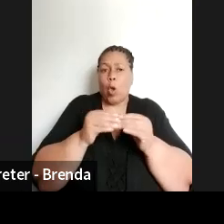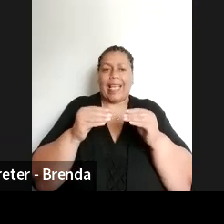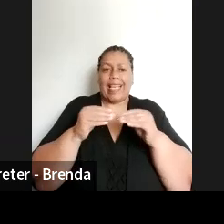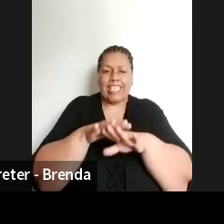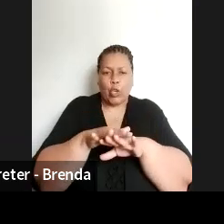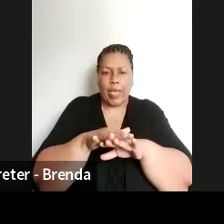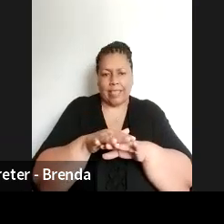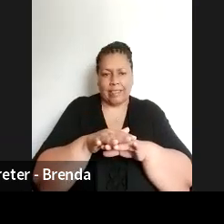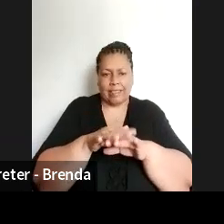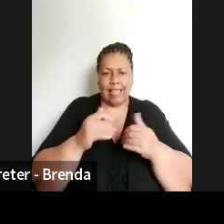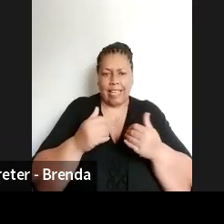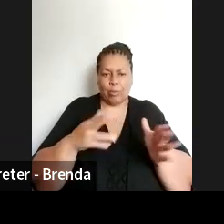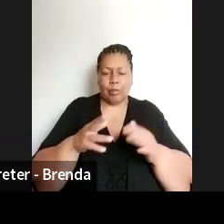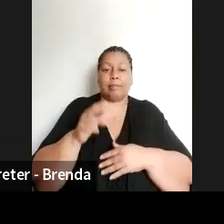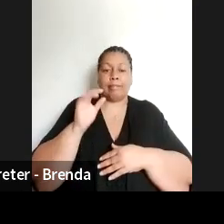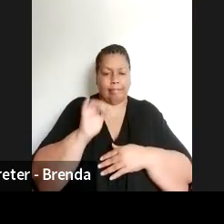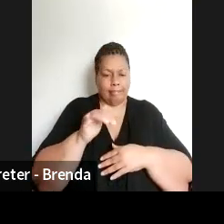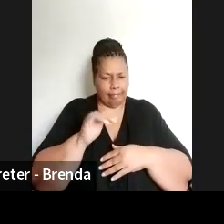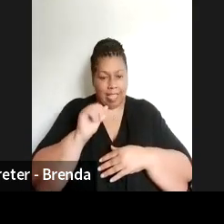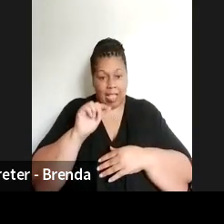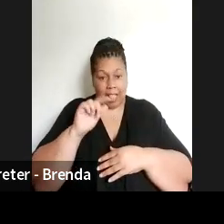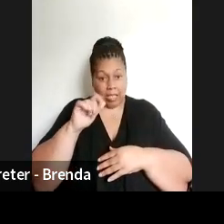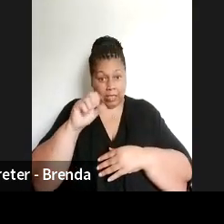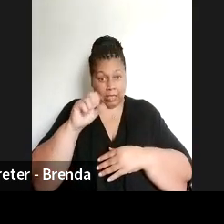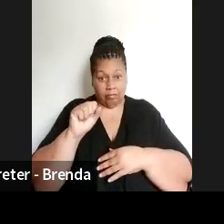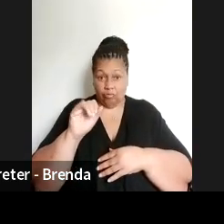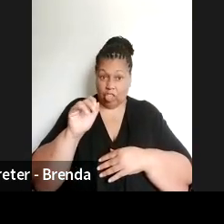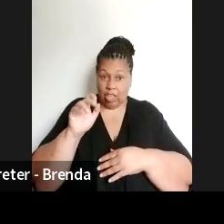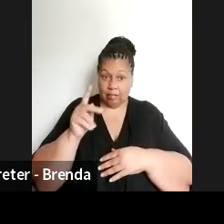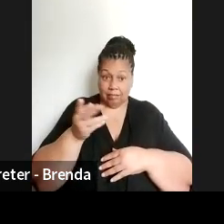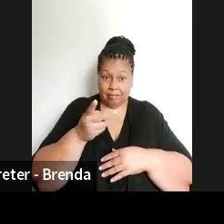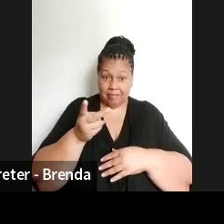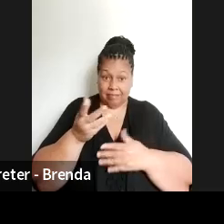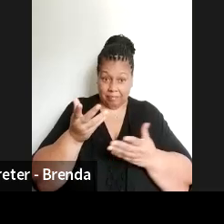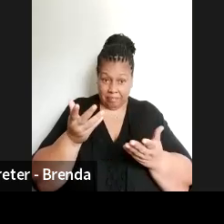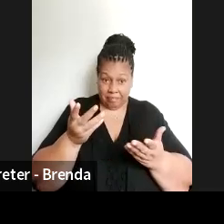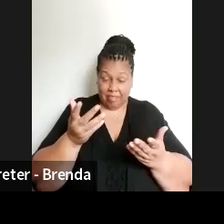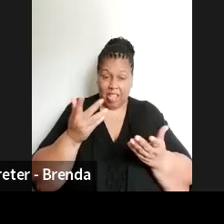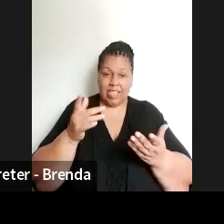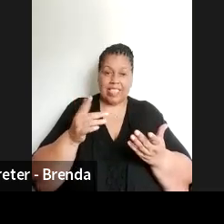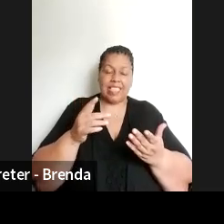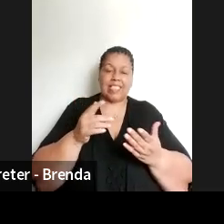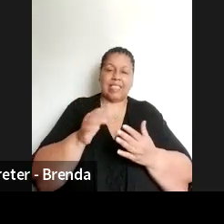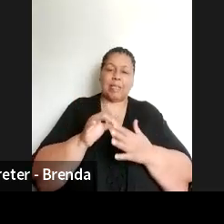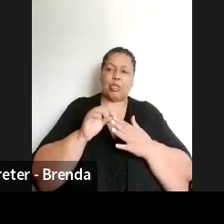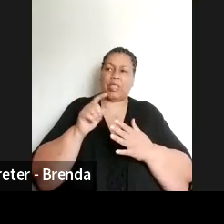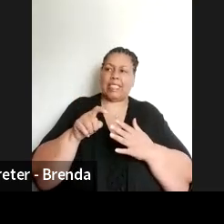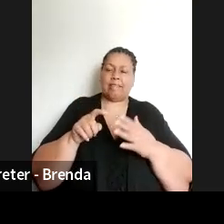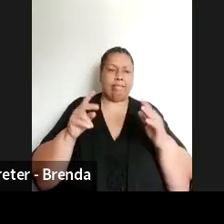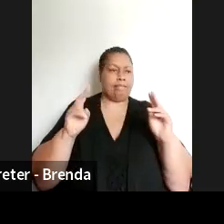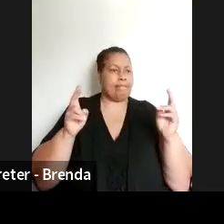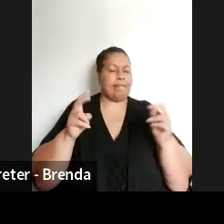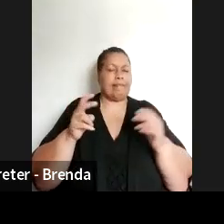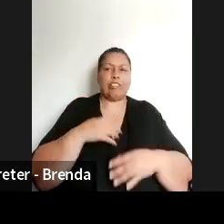Absolutely. Alexis, what about Alexis and Jack? So we already said special needs is just a gross